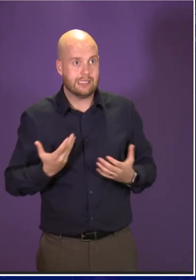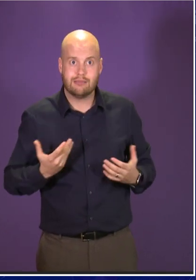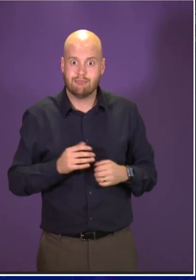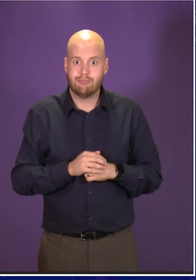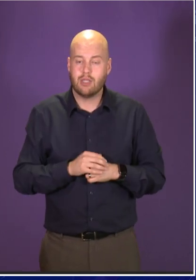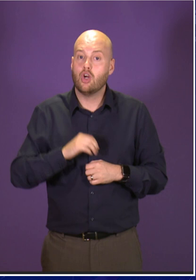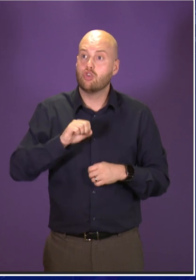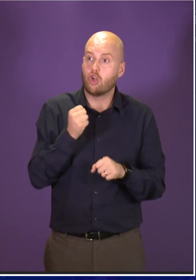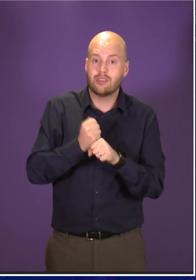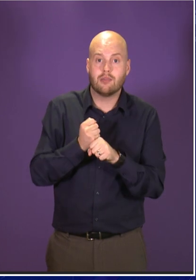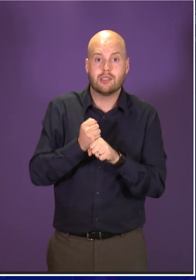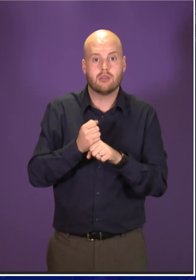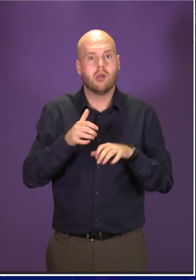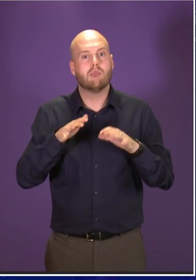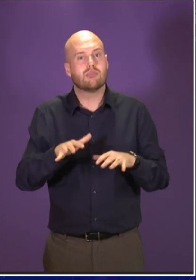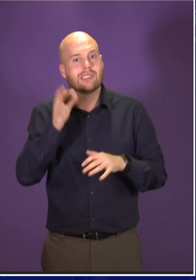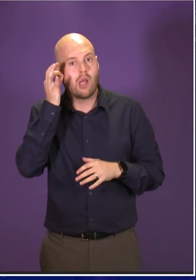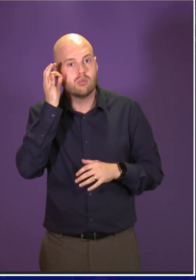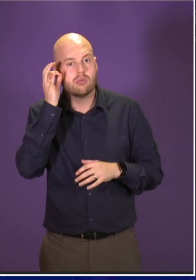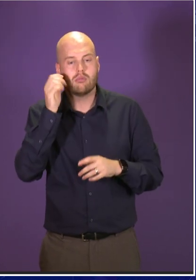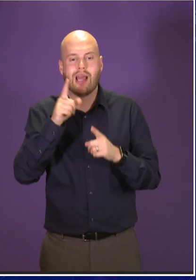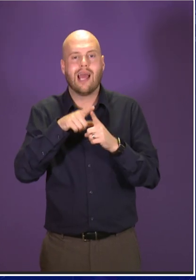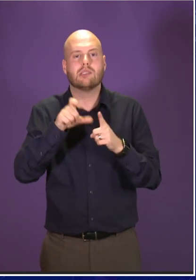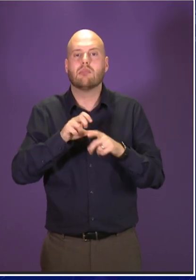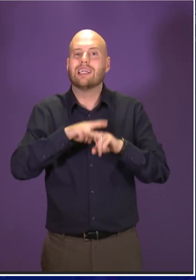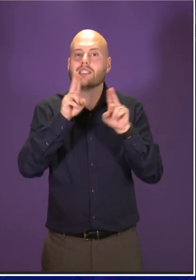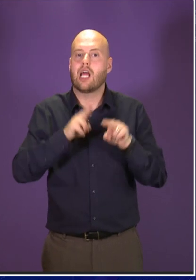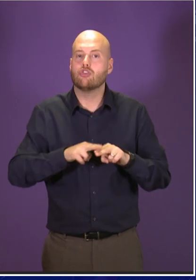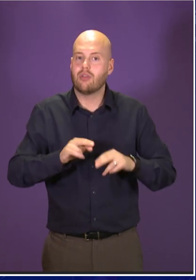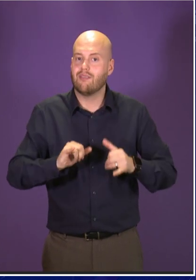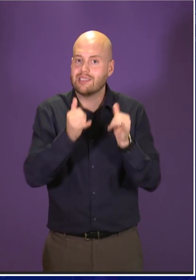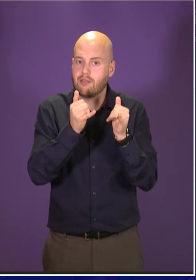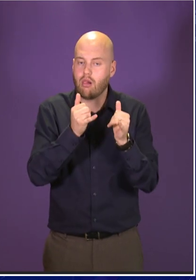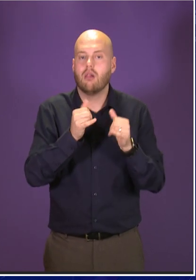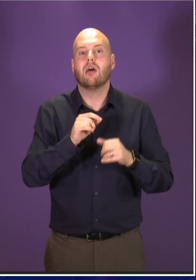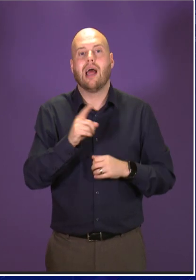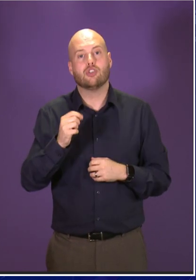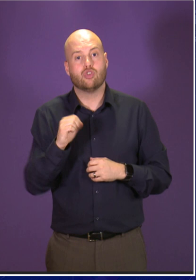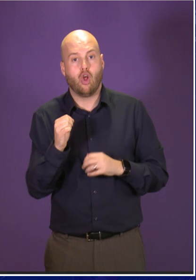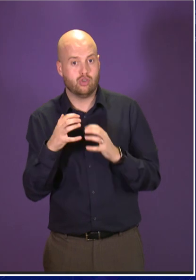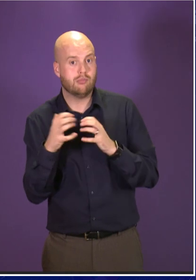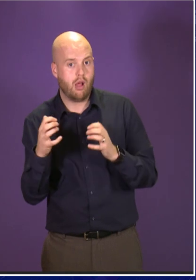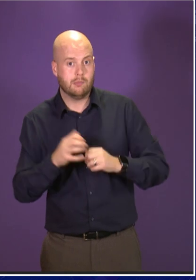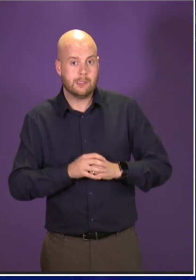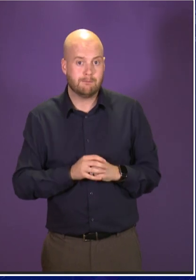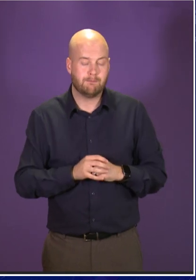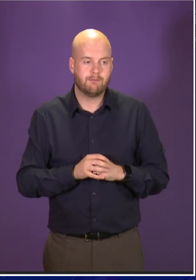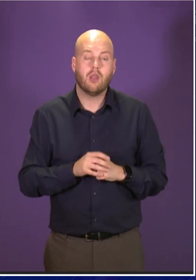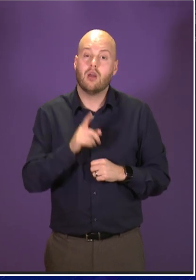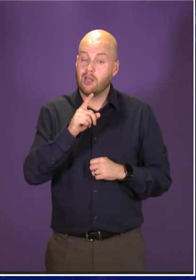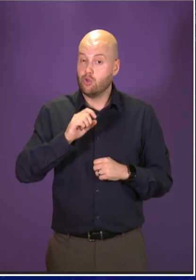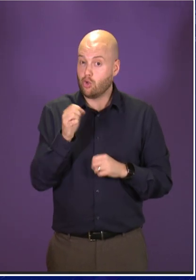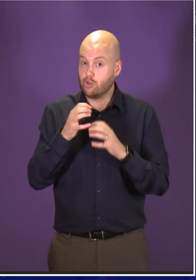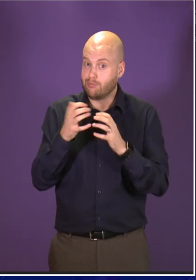Scottish Government, the British Council, Edinburgh International Festival, and the Scottish Parliament. And speaking of the Scottish